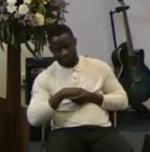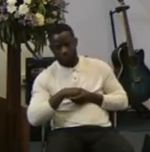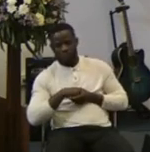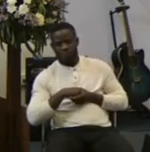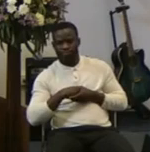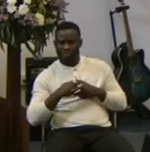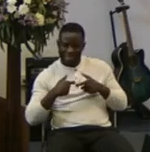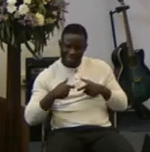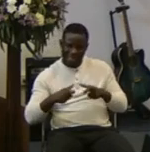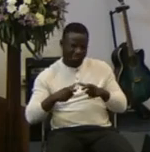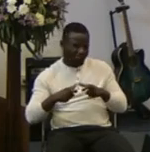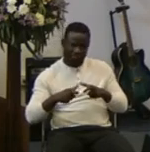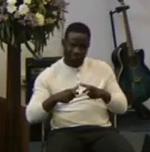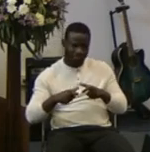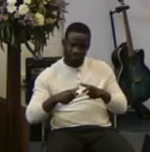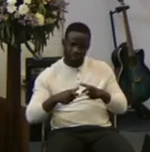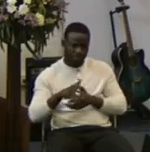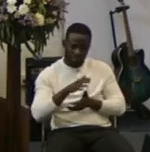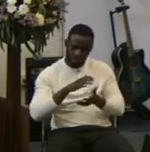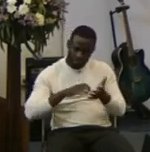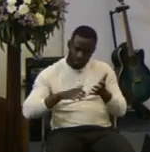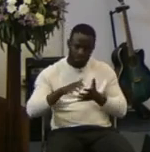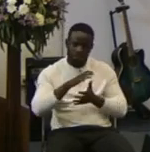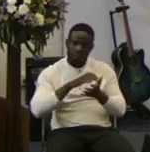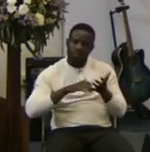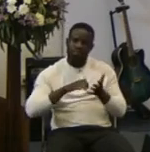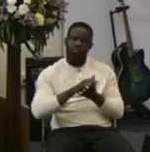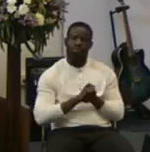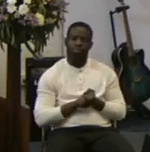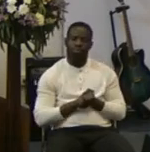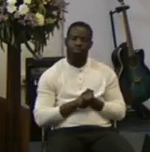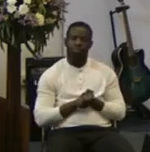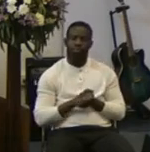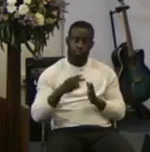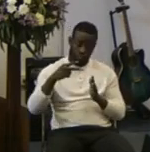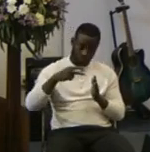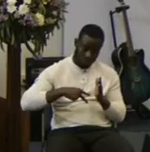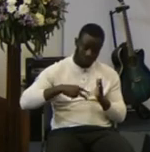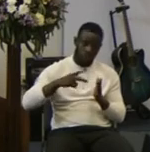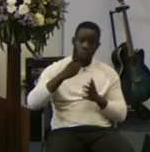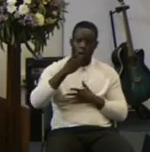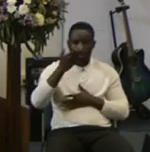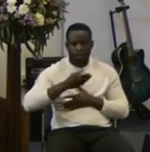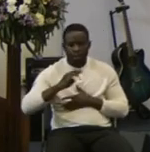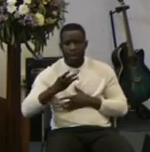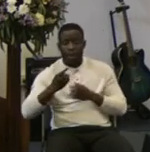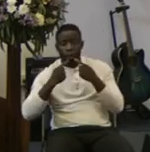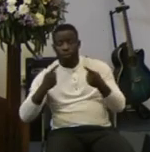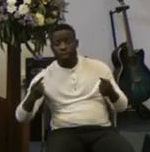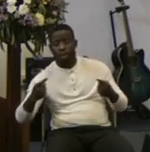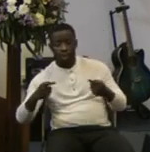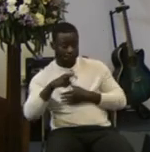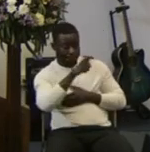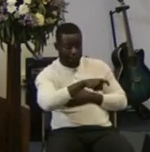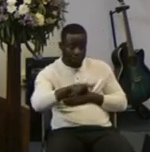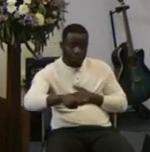It still is a puzzle this morning, isn't it? We read a third of the gospel where folks